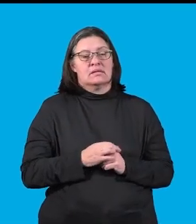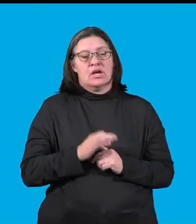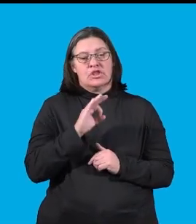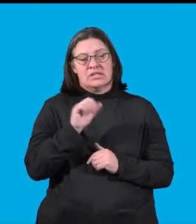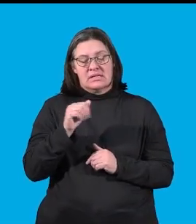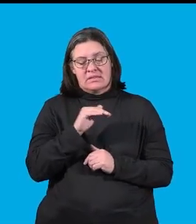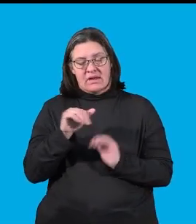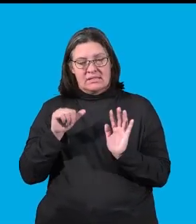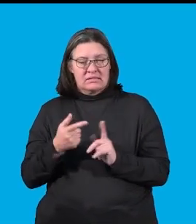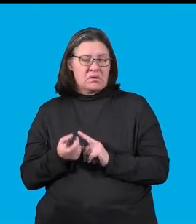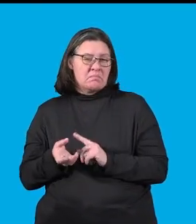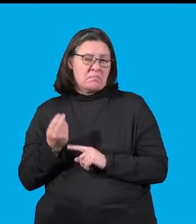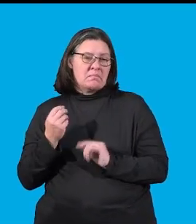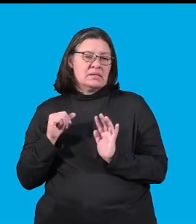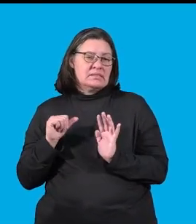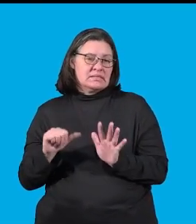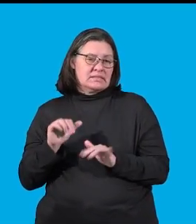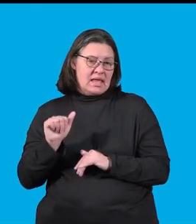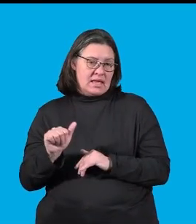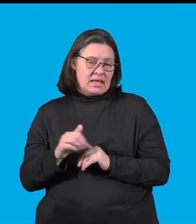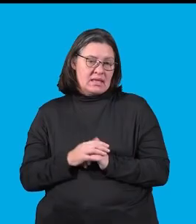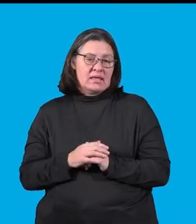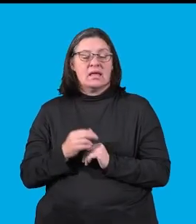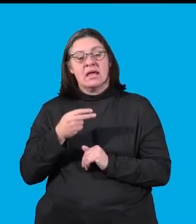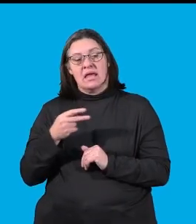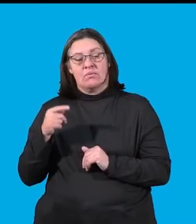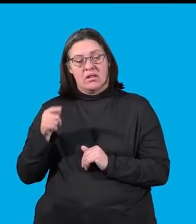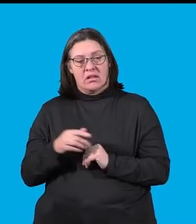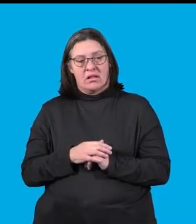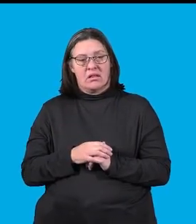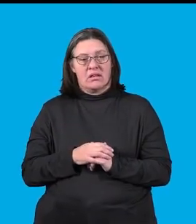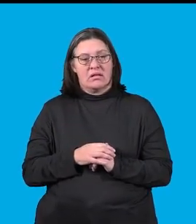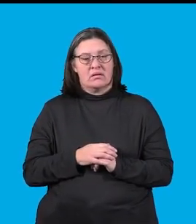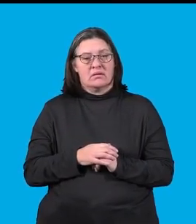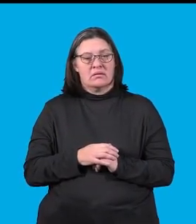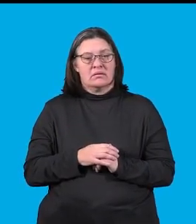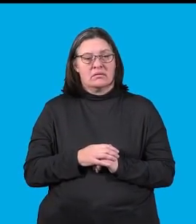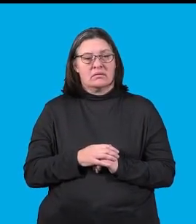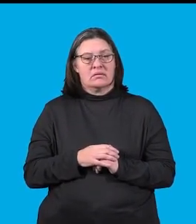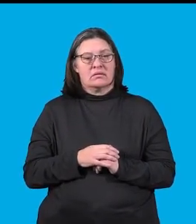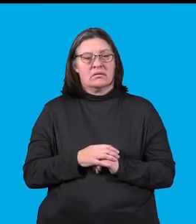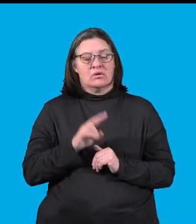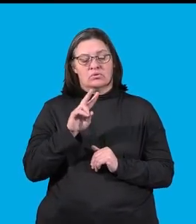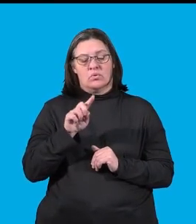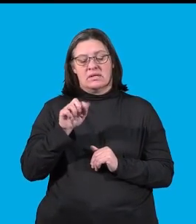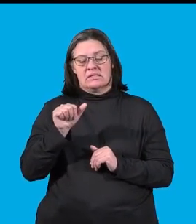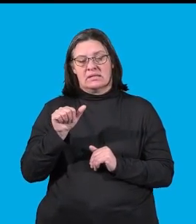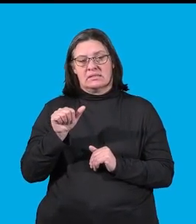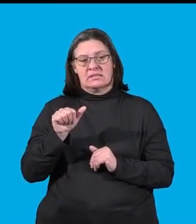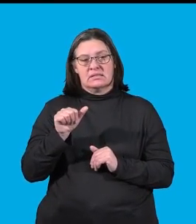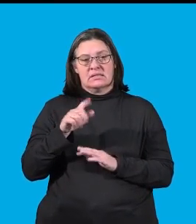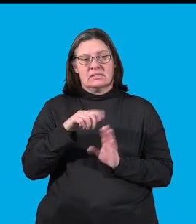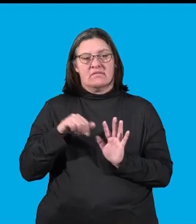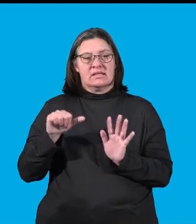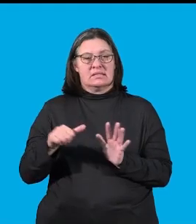plus 36 divided by 6 gives me 6a is equal to, and let's double check,